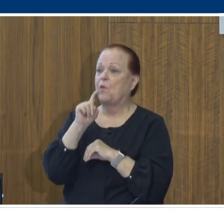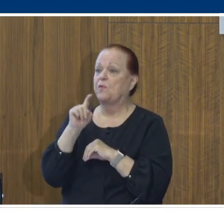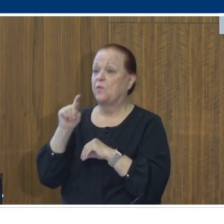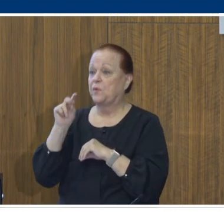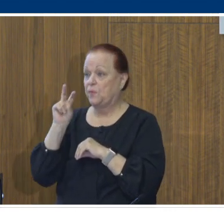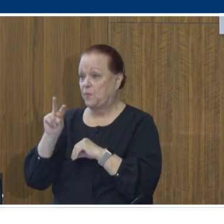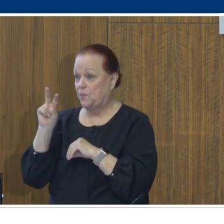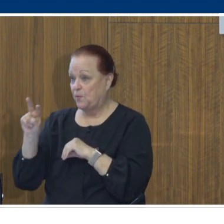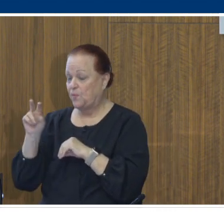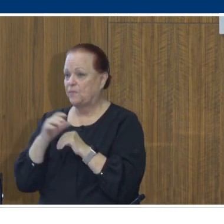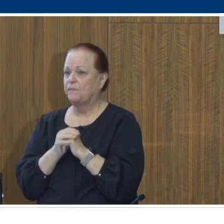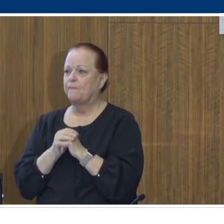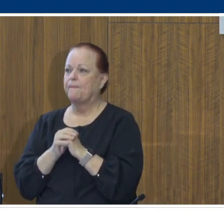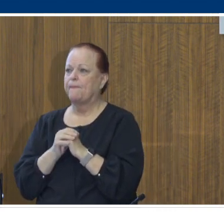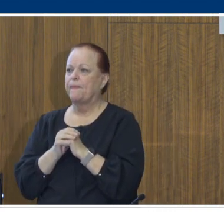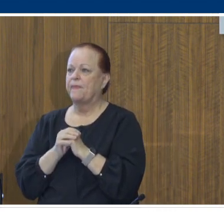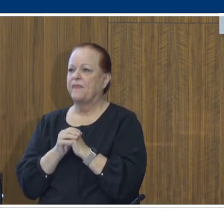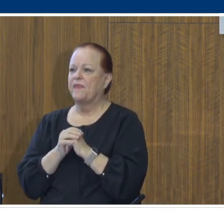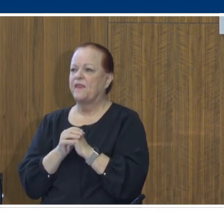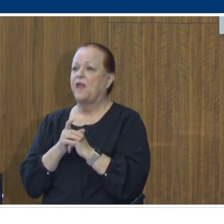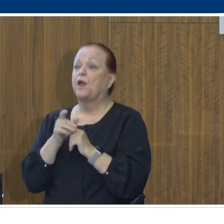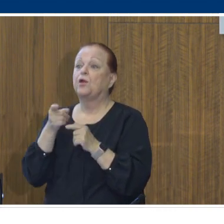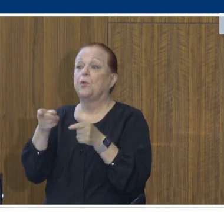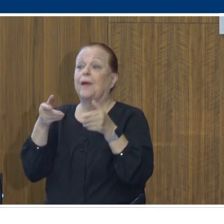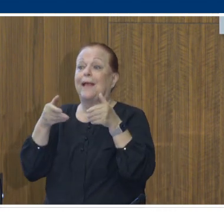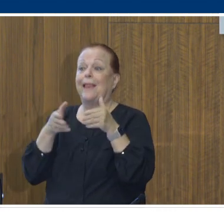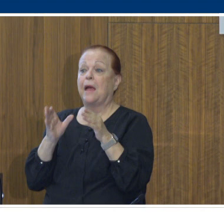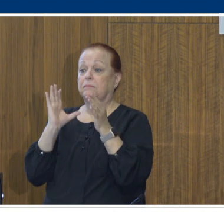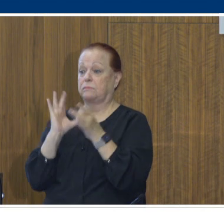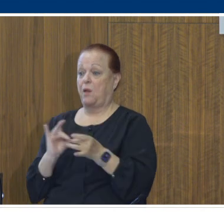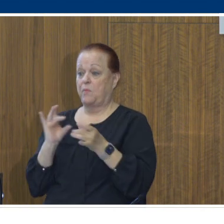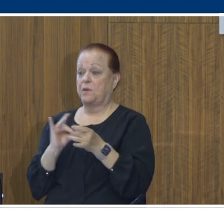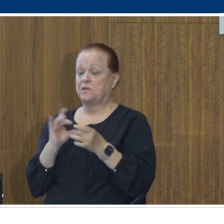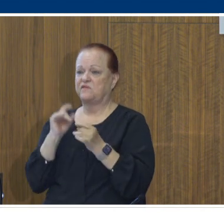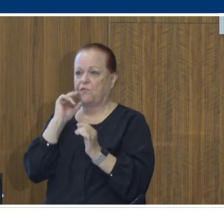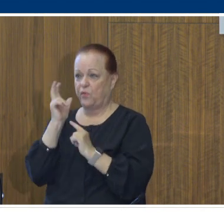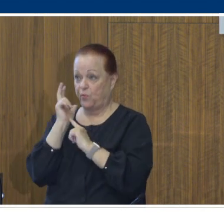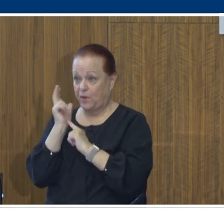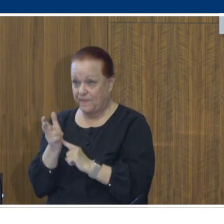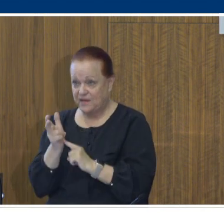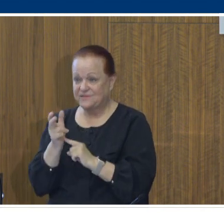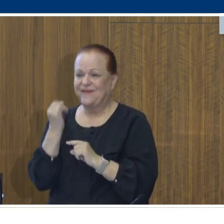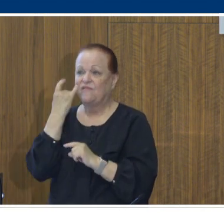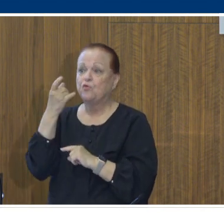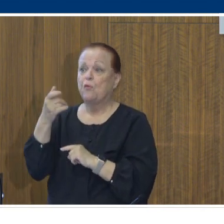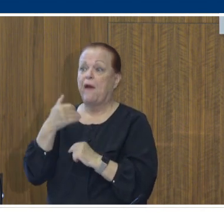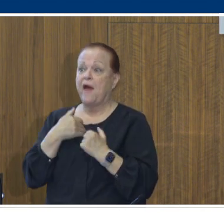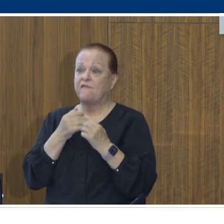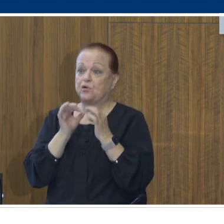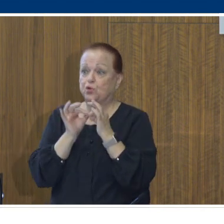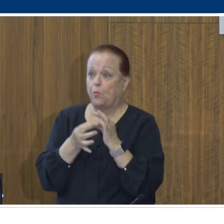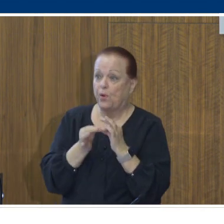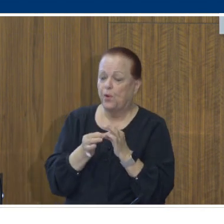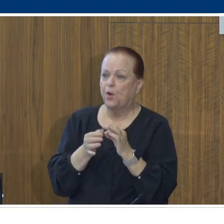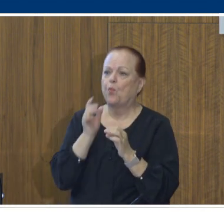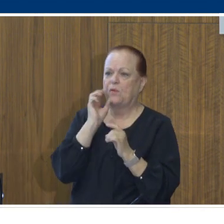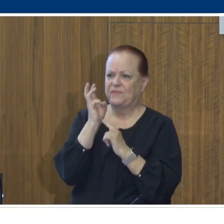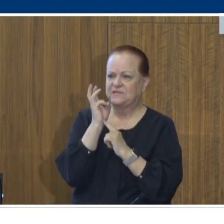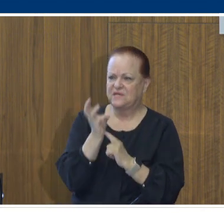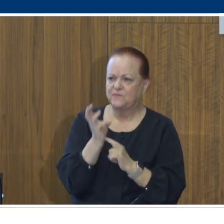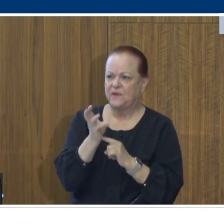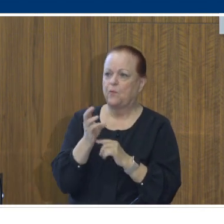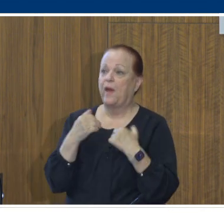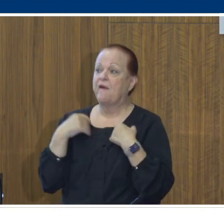554-1122. Again, speakers are allotted 3 minutes, 6 minutes if you need help with interpretation. Again, tonight we have Spanish